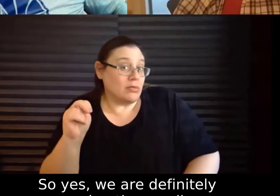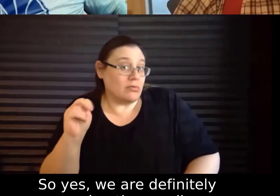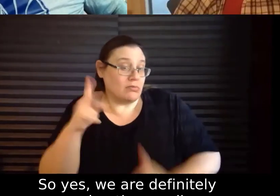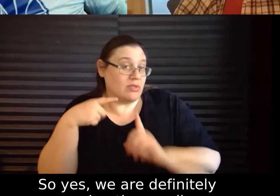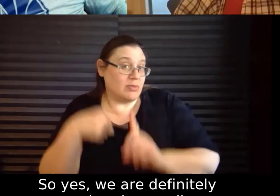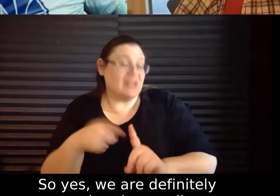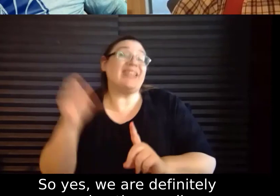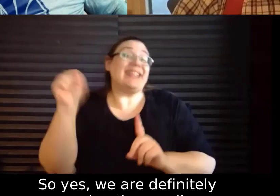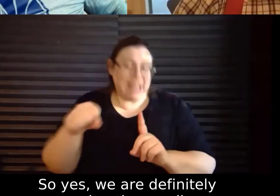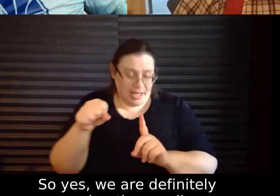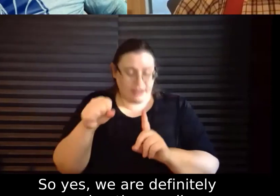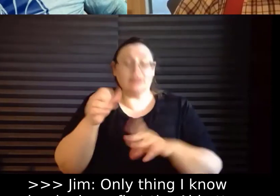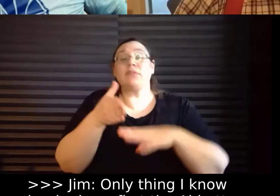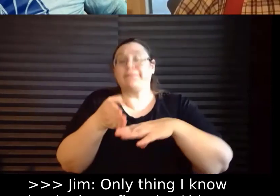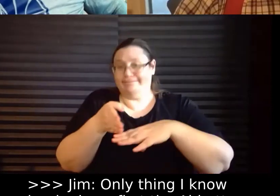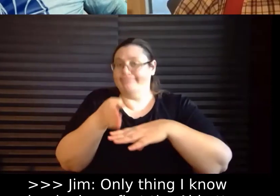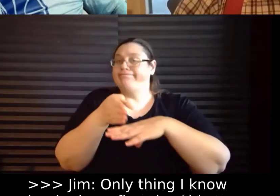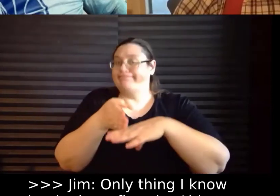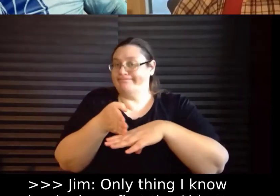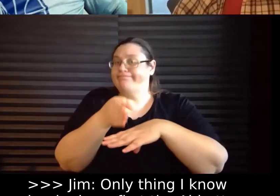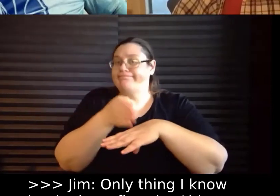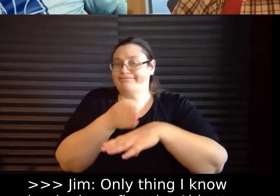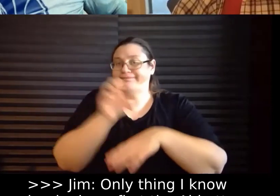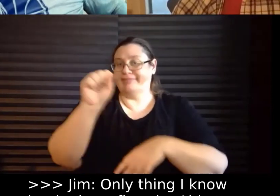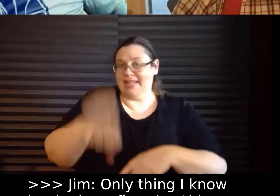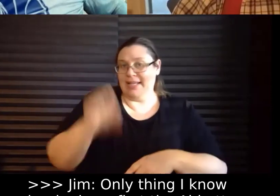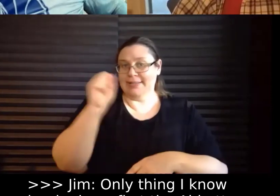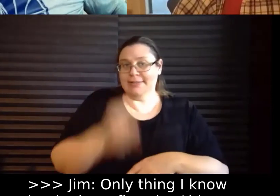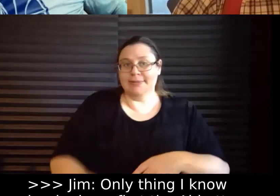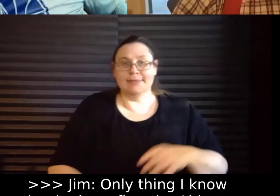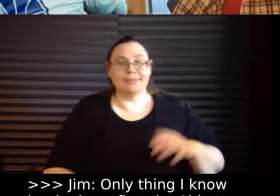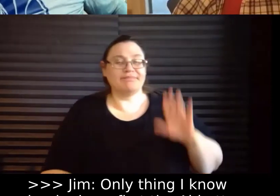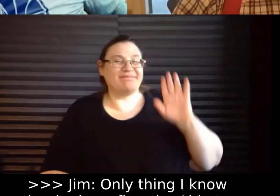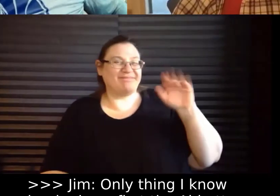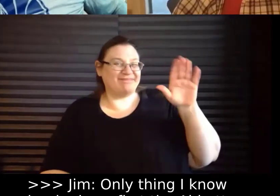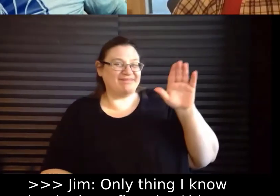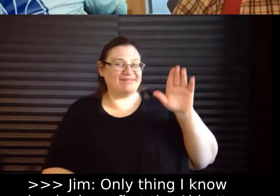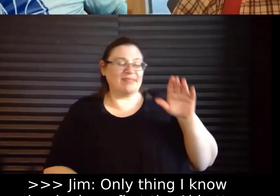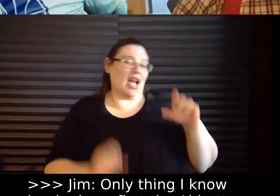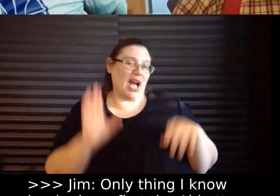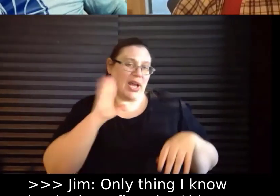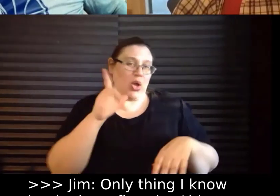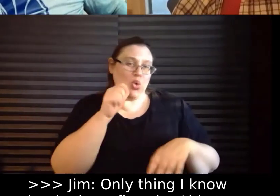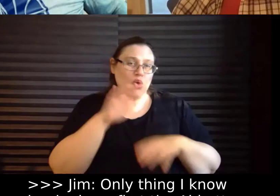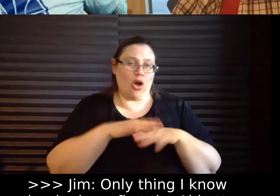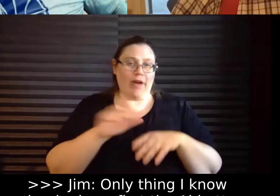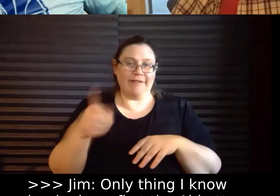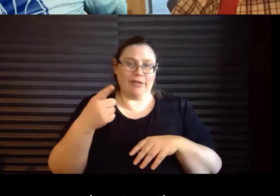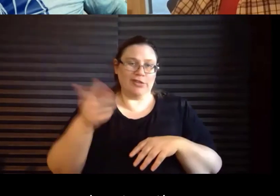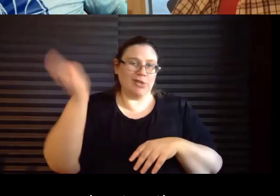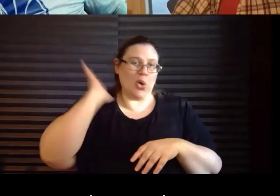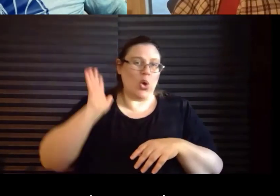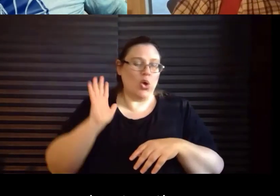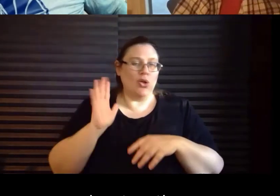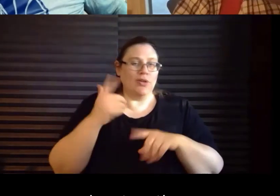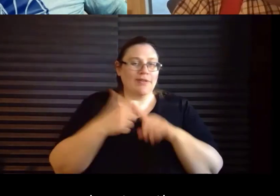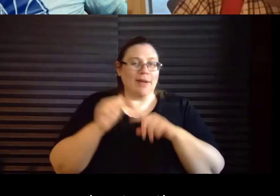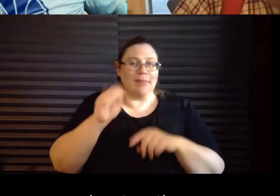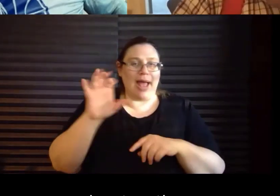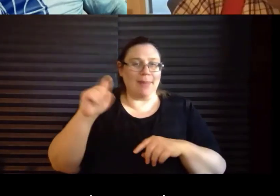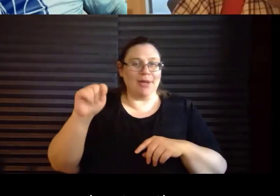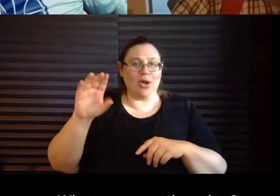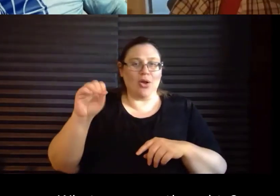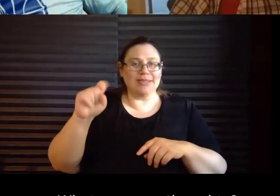definitely moving the needle. The only thing I know is who's on first. So the Abbott and Costello